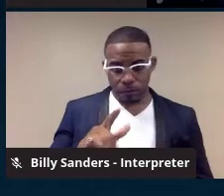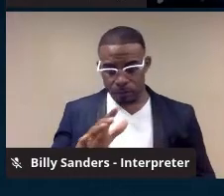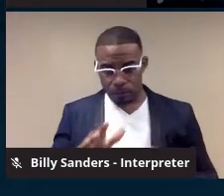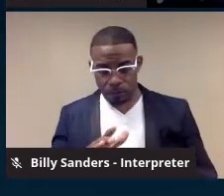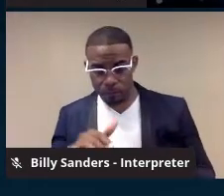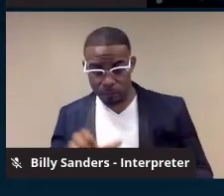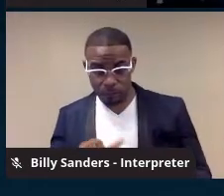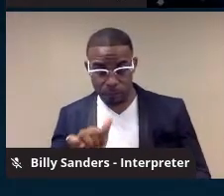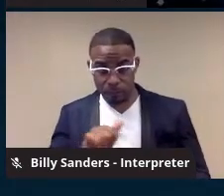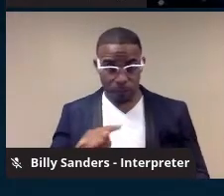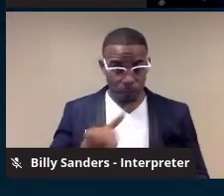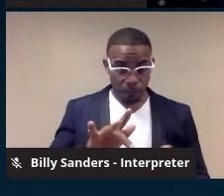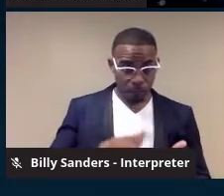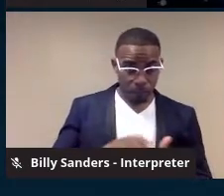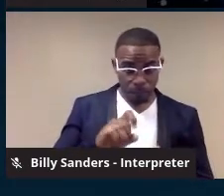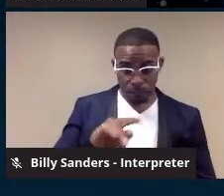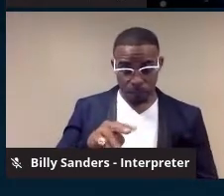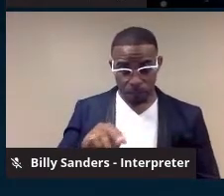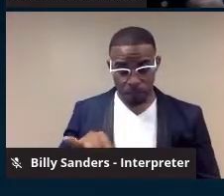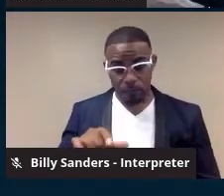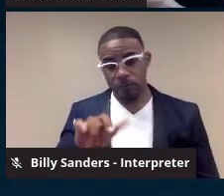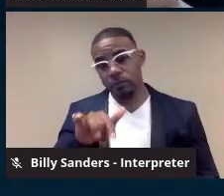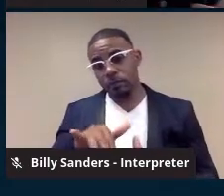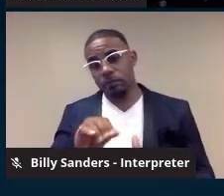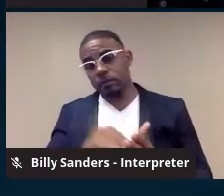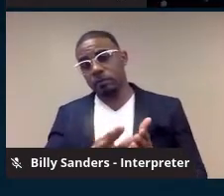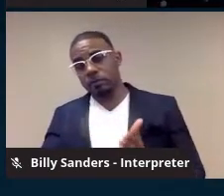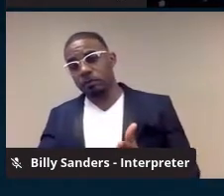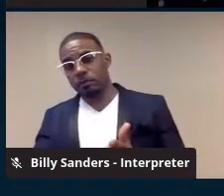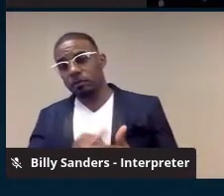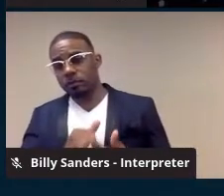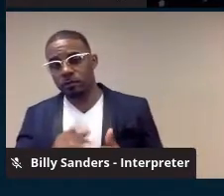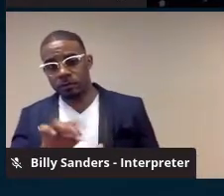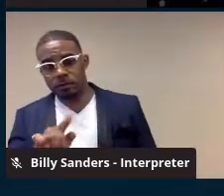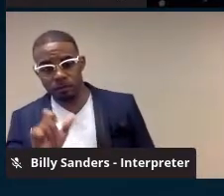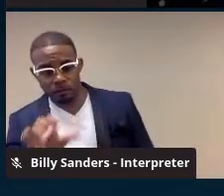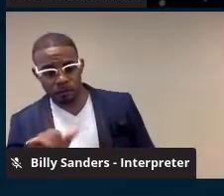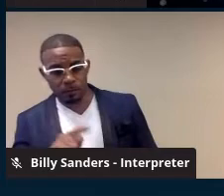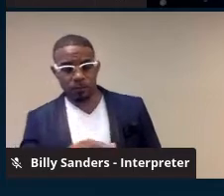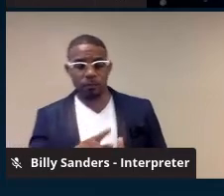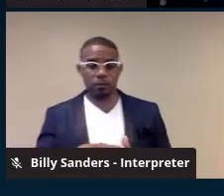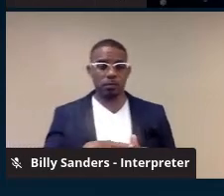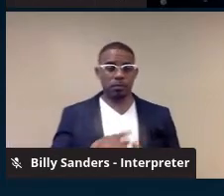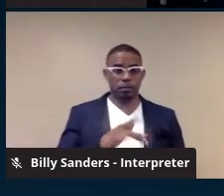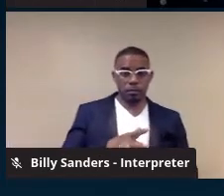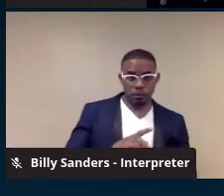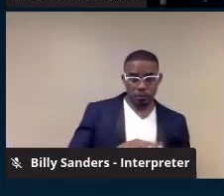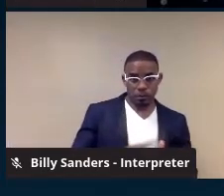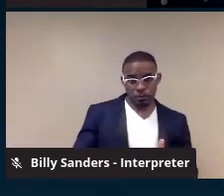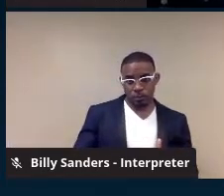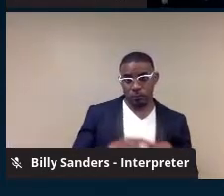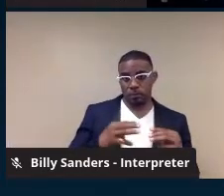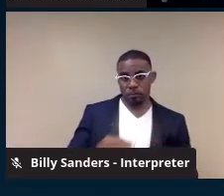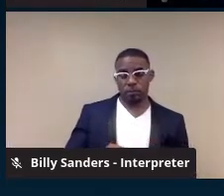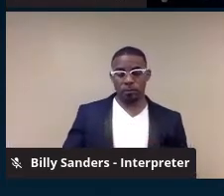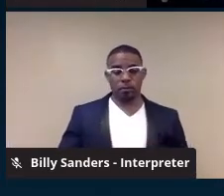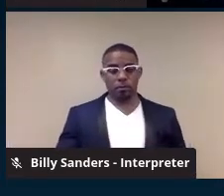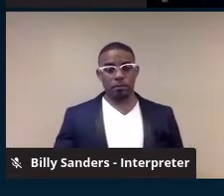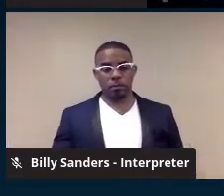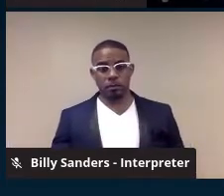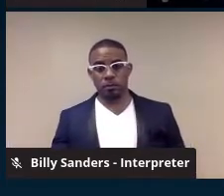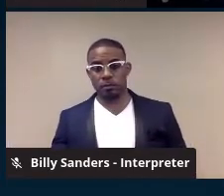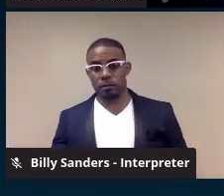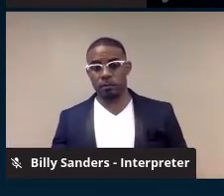the at syntax, and that's how you can put in dynamic data. You do at and then the variable or the method name.